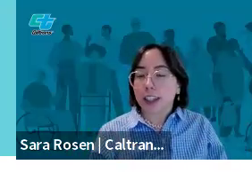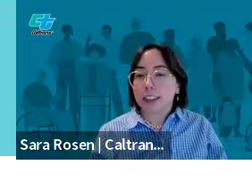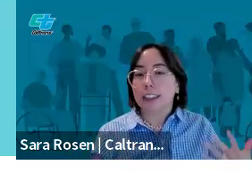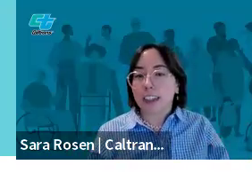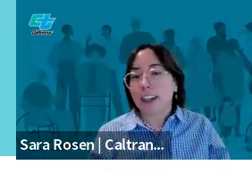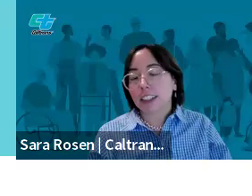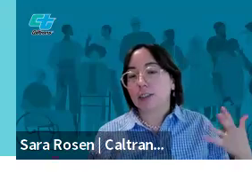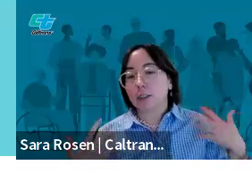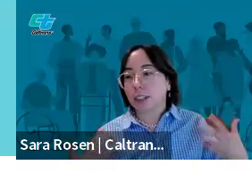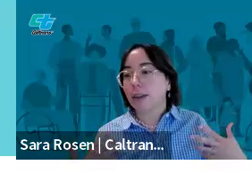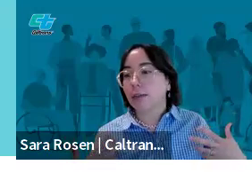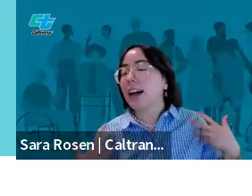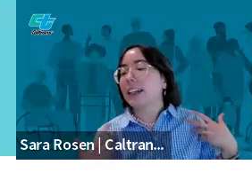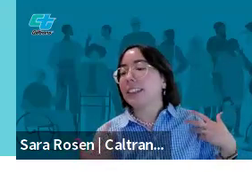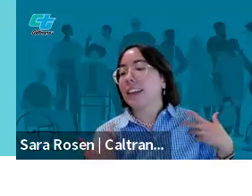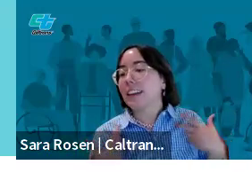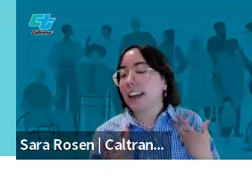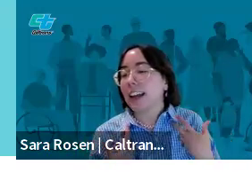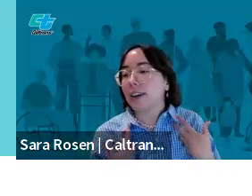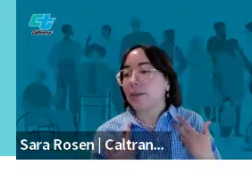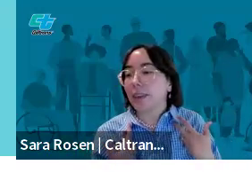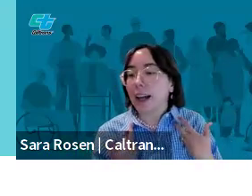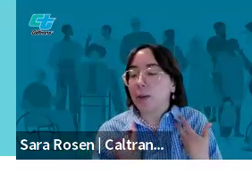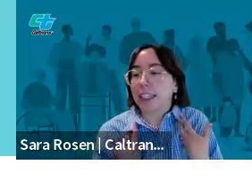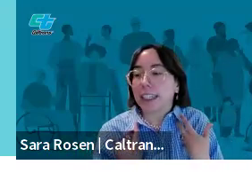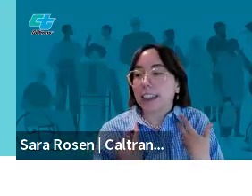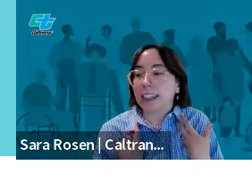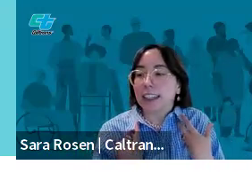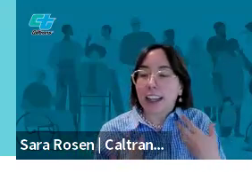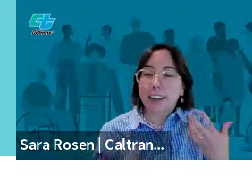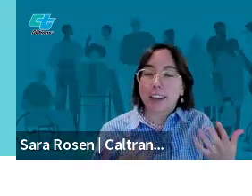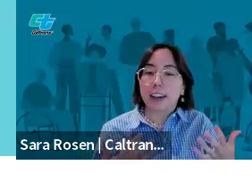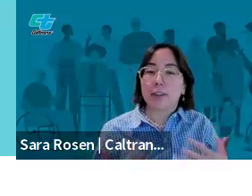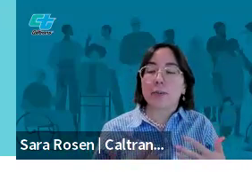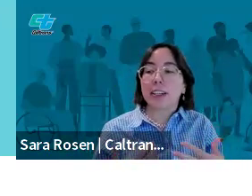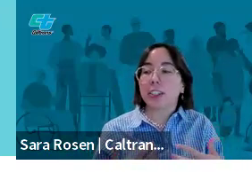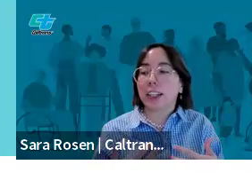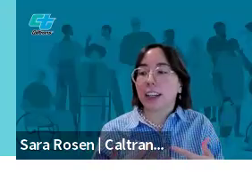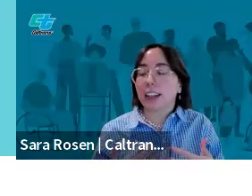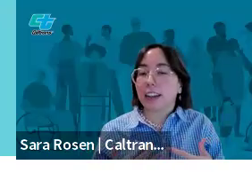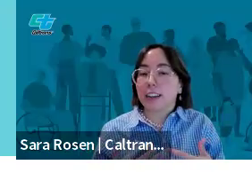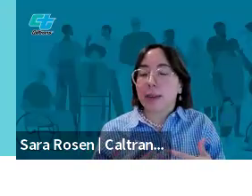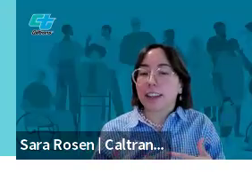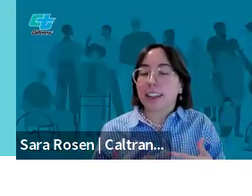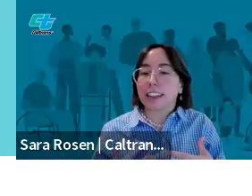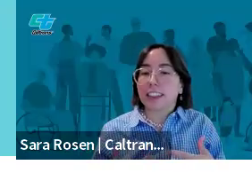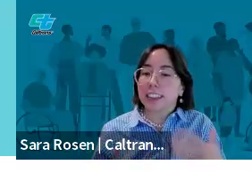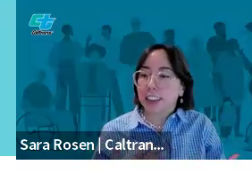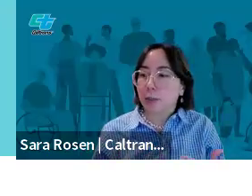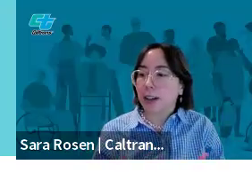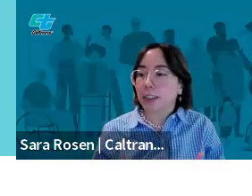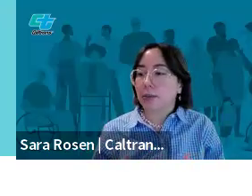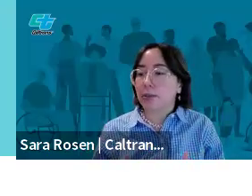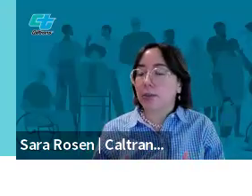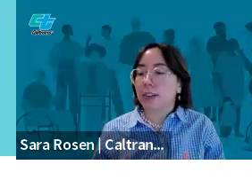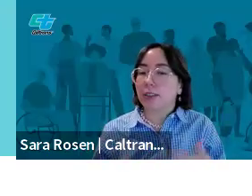the community is instead of asking folks to come to us, and how we can gather information and make this as